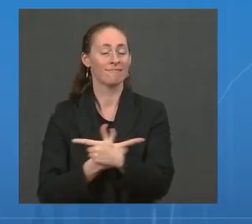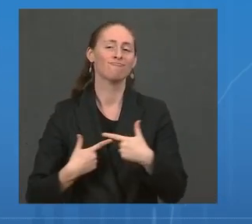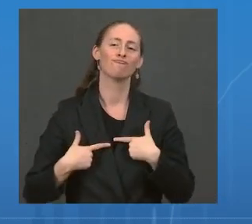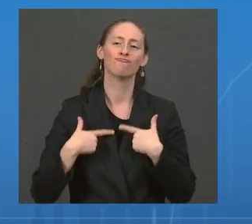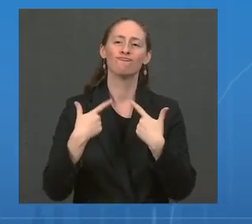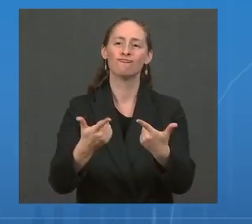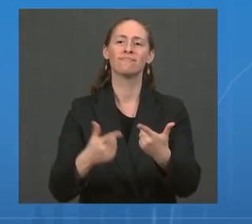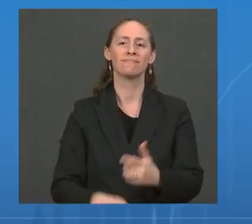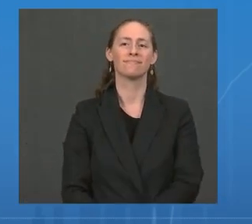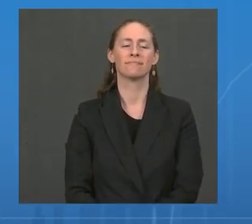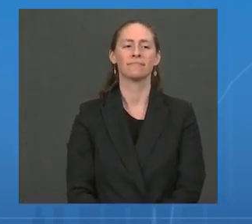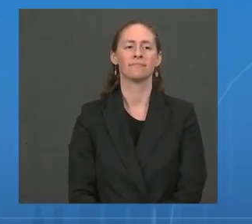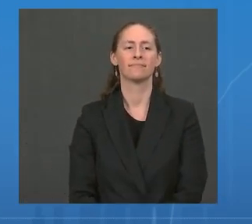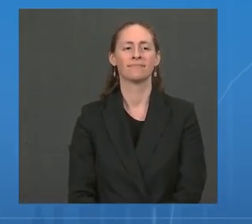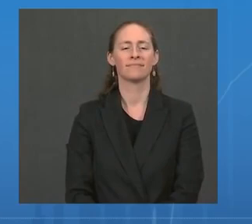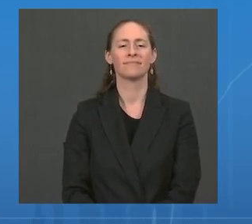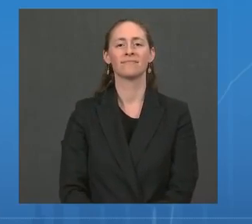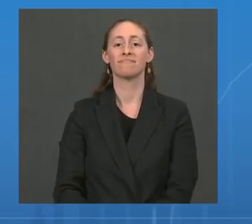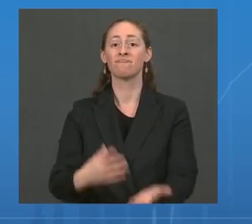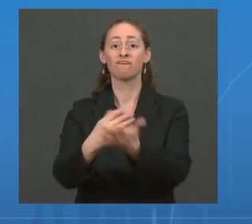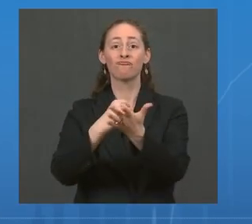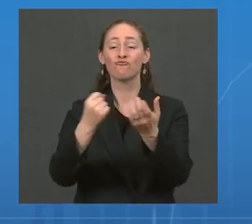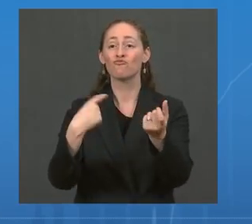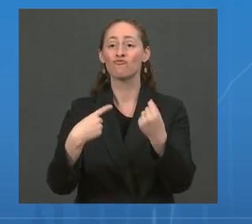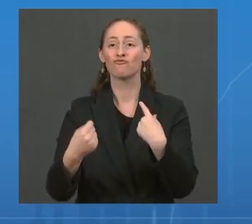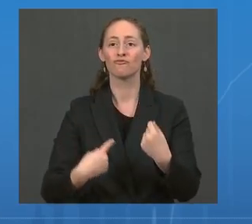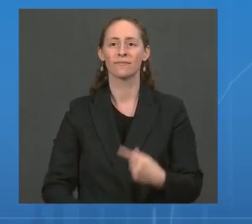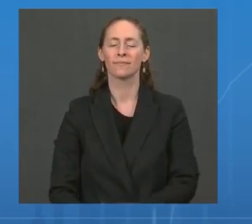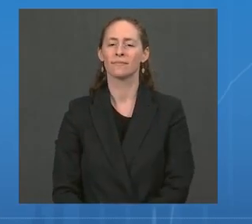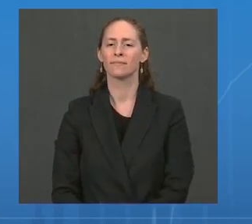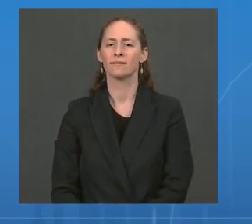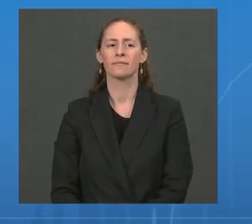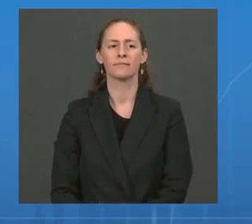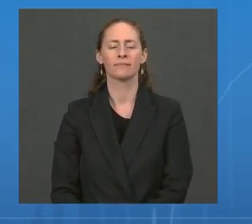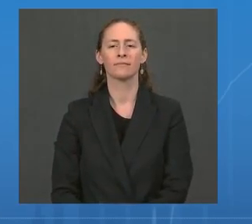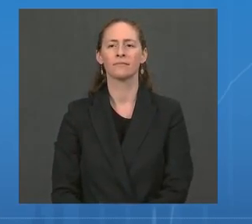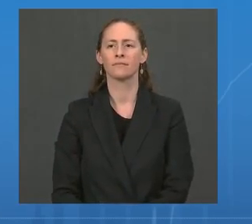thank you, doctors. Let's open it up for a few questions. Over to you, Kevin.